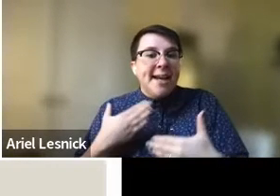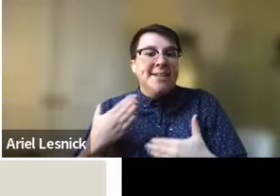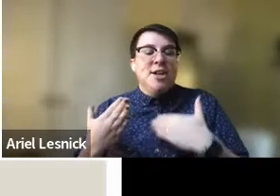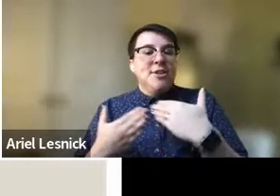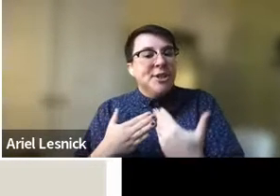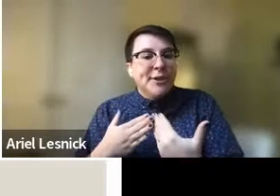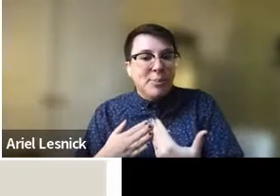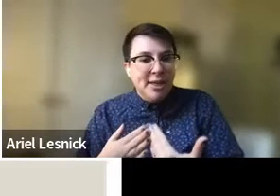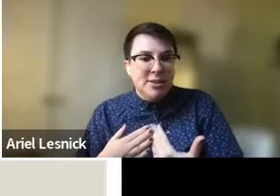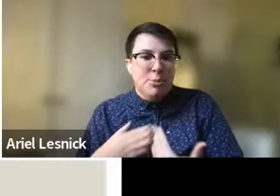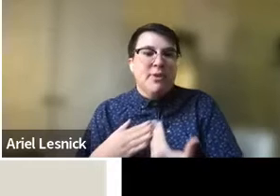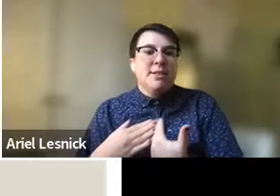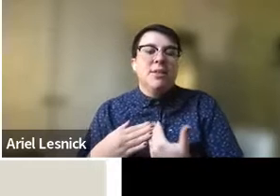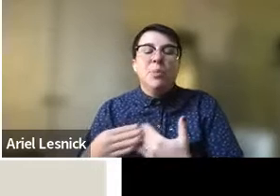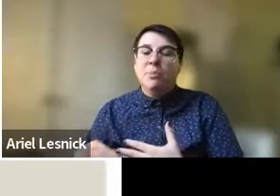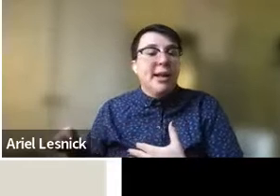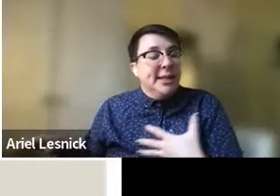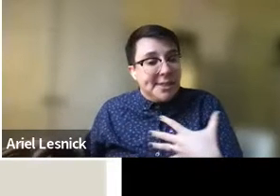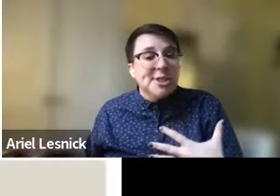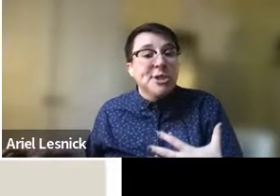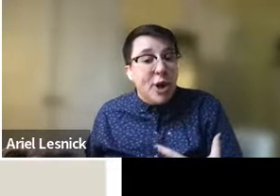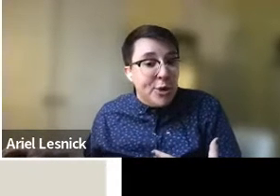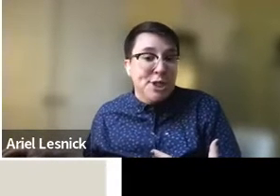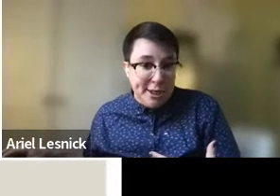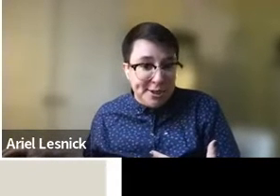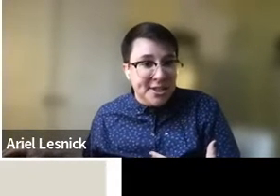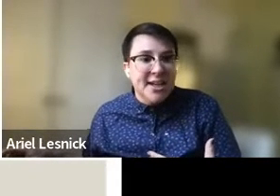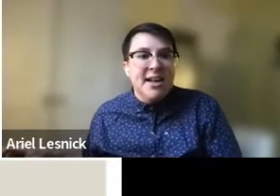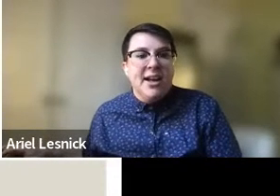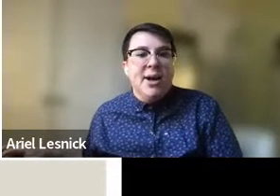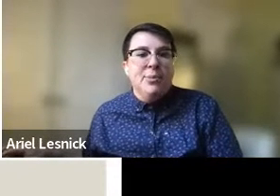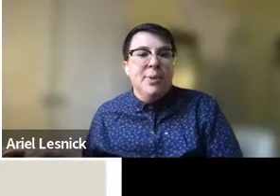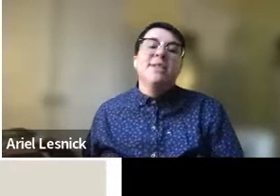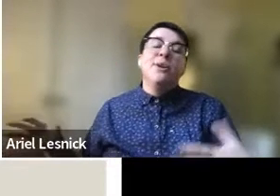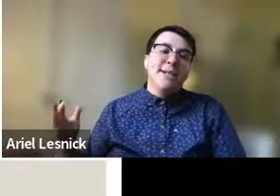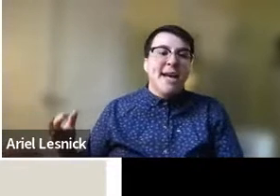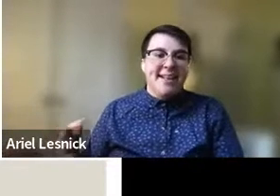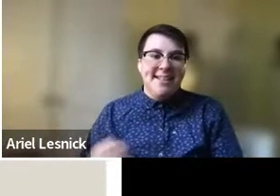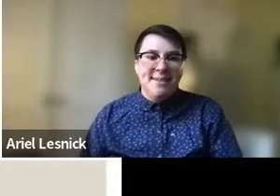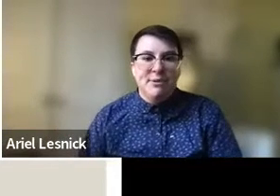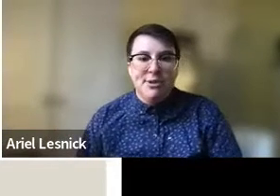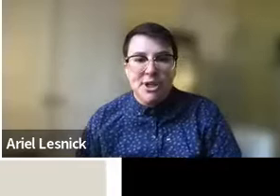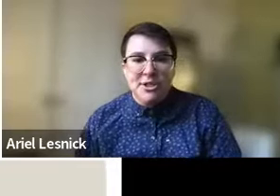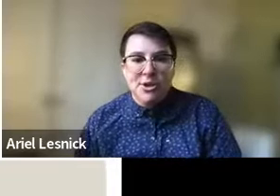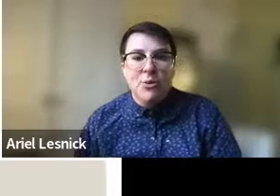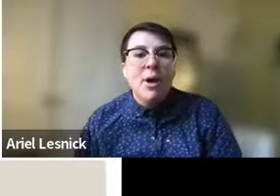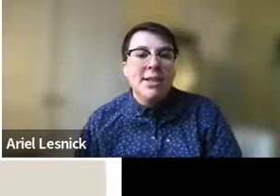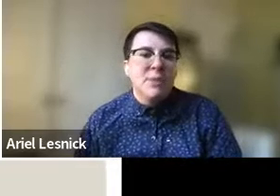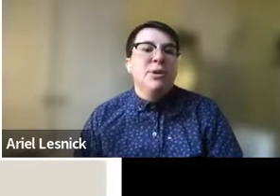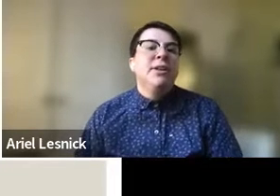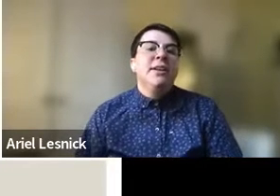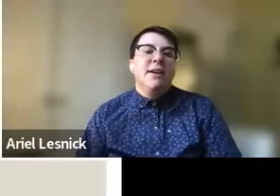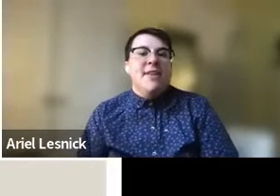the tide changing a little bit in terms of that stigma, but it's a slow change. But I still wanted to highlight some of those changes. So